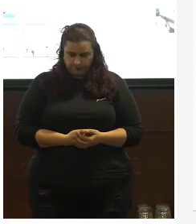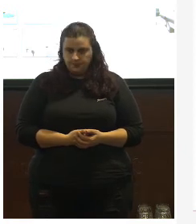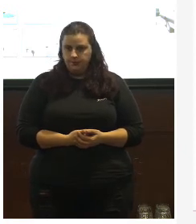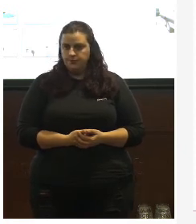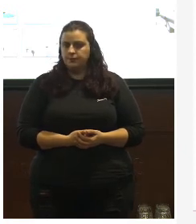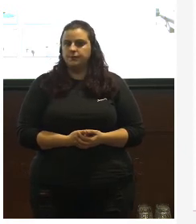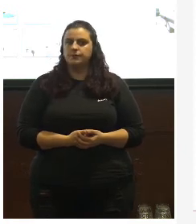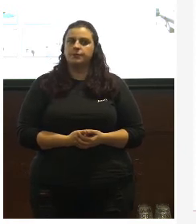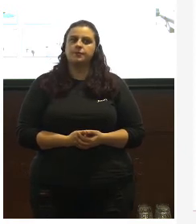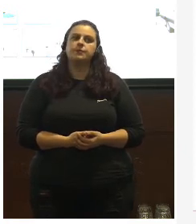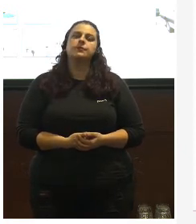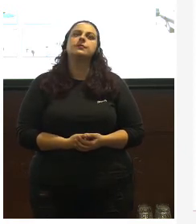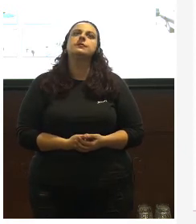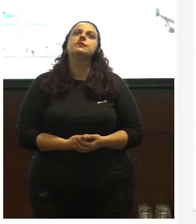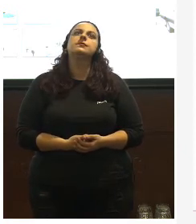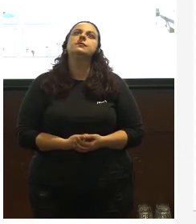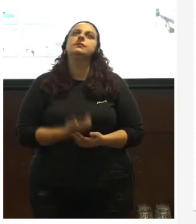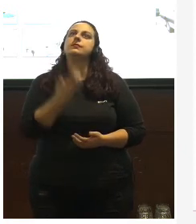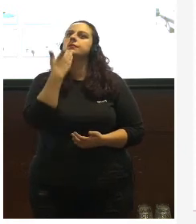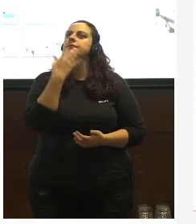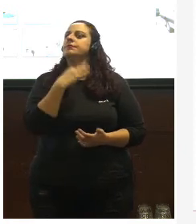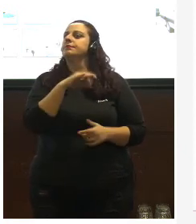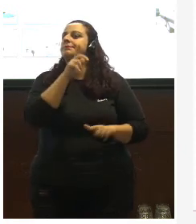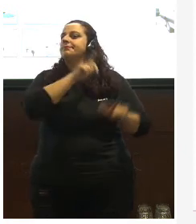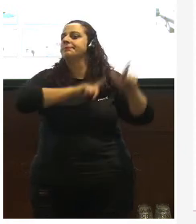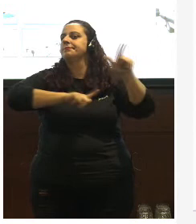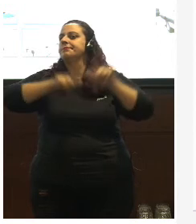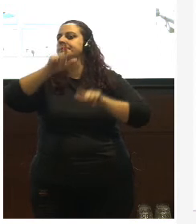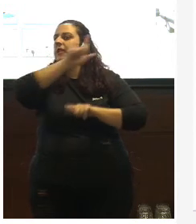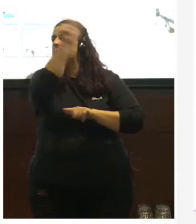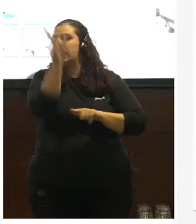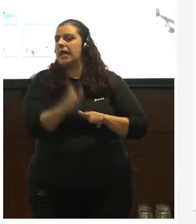another great challenge. But in the end, something misses from this slide,